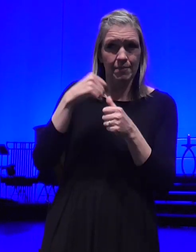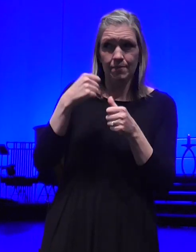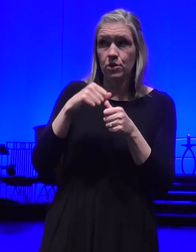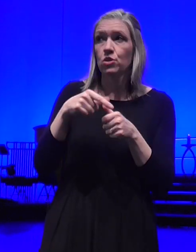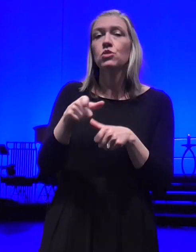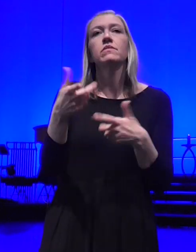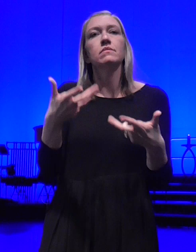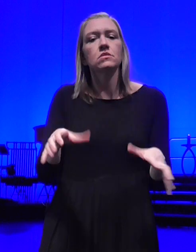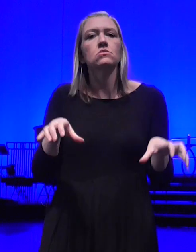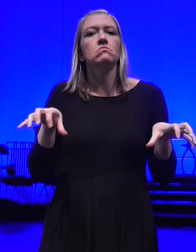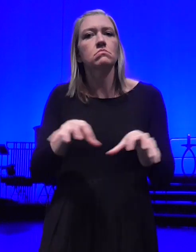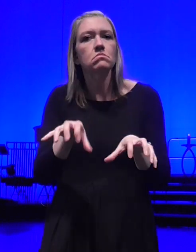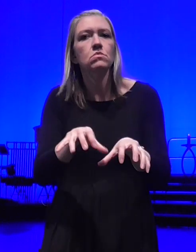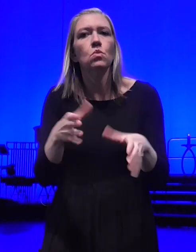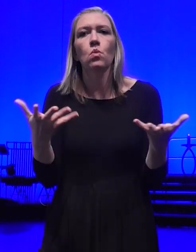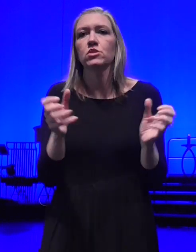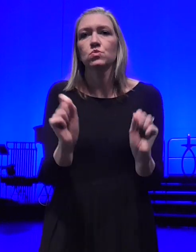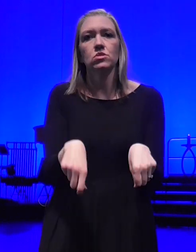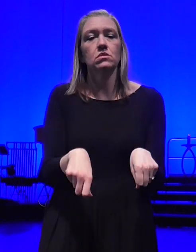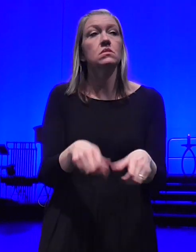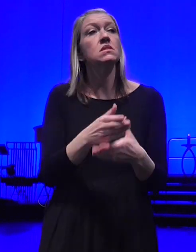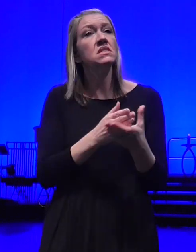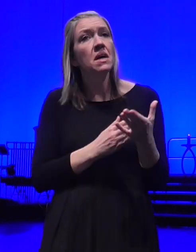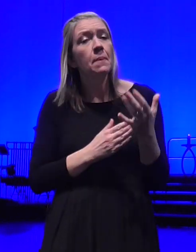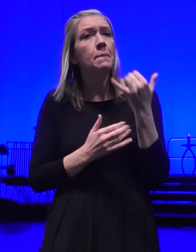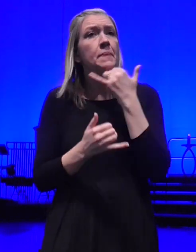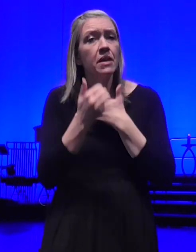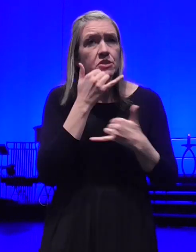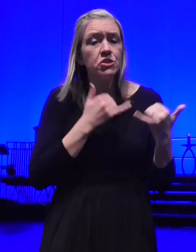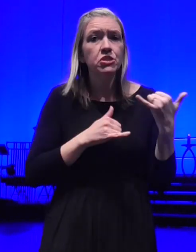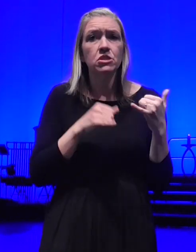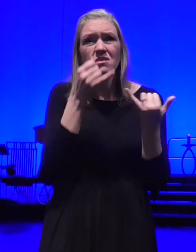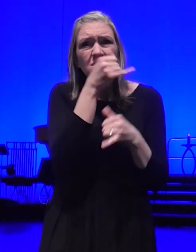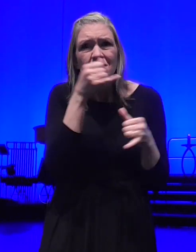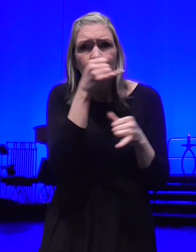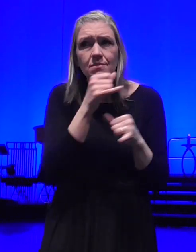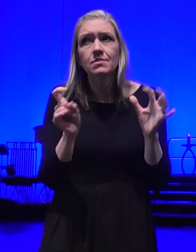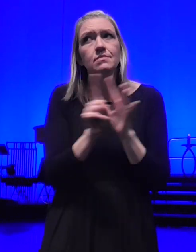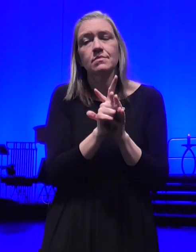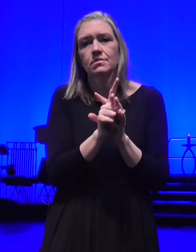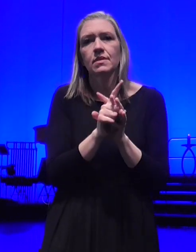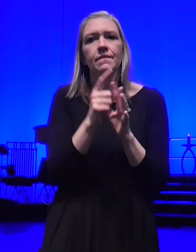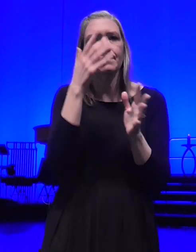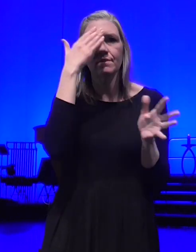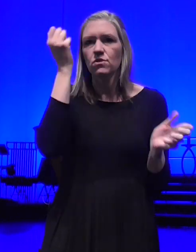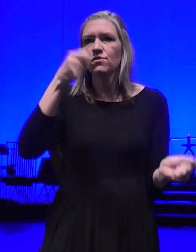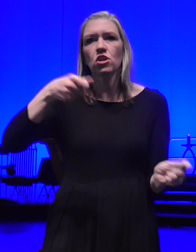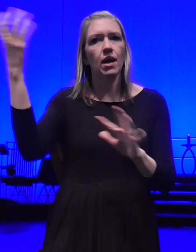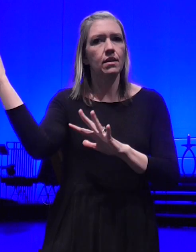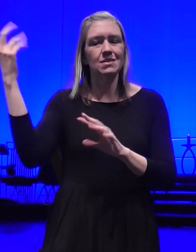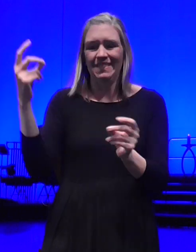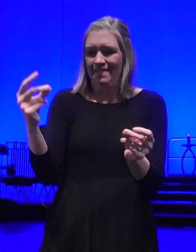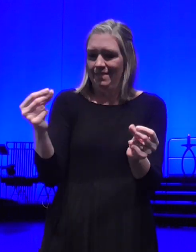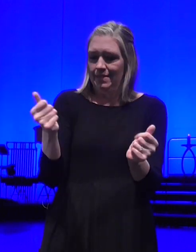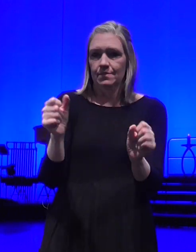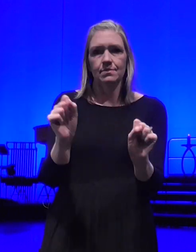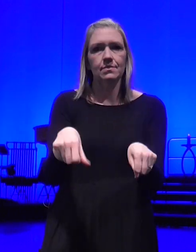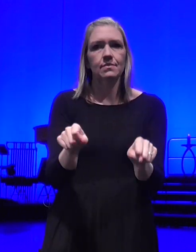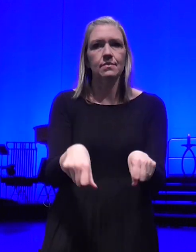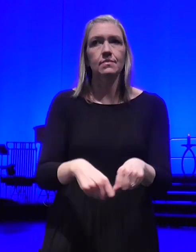could. Some blunders and absurdities no doubt crept in. Forget them as fast as you